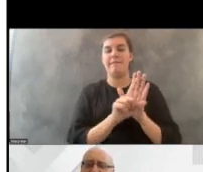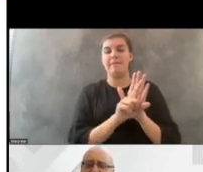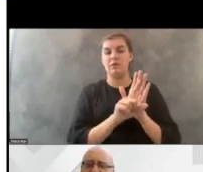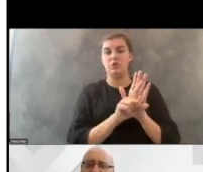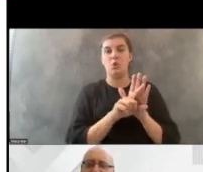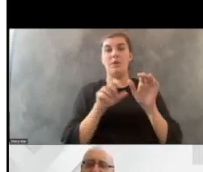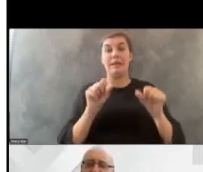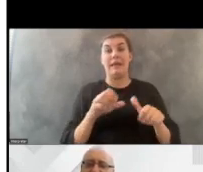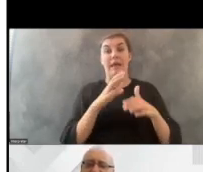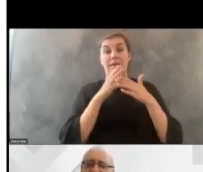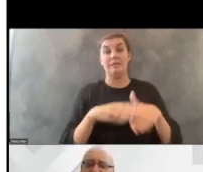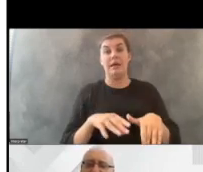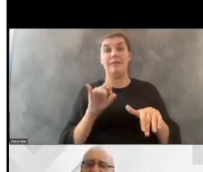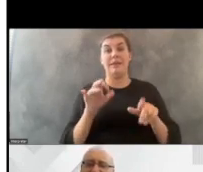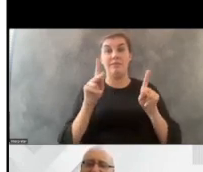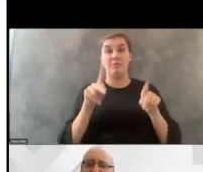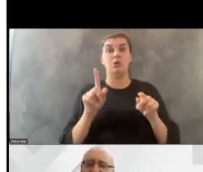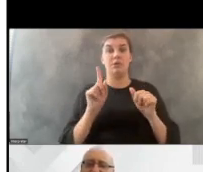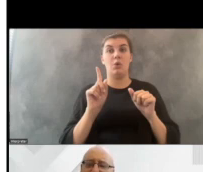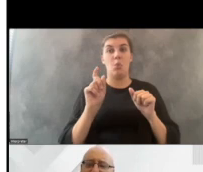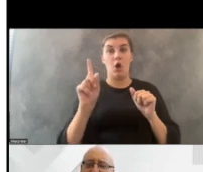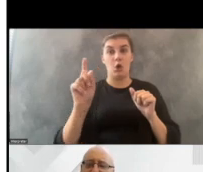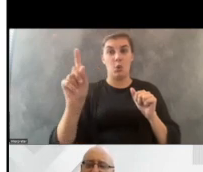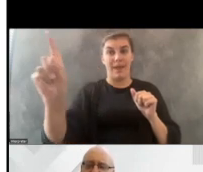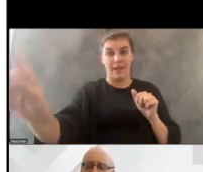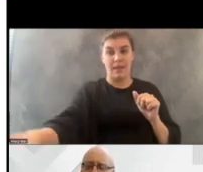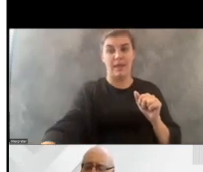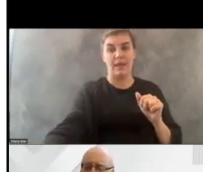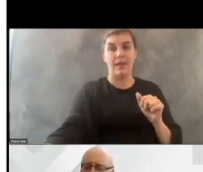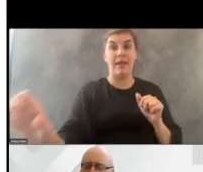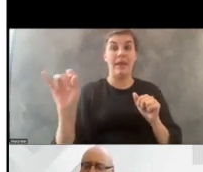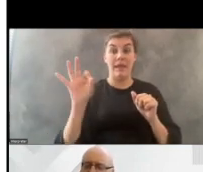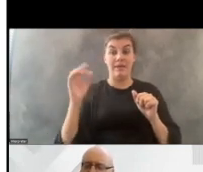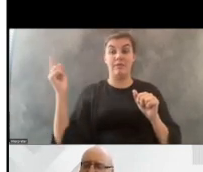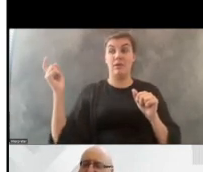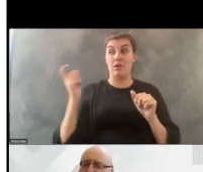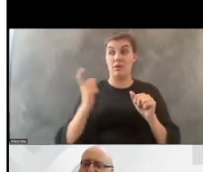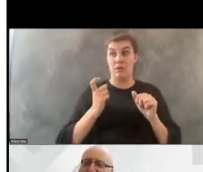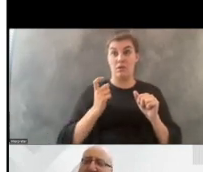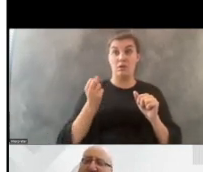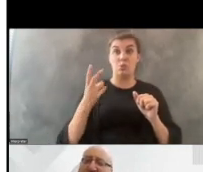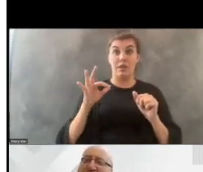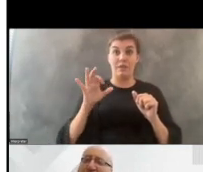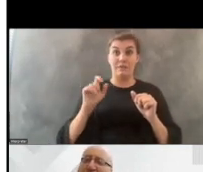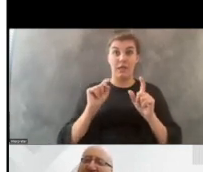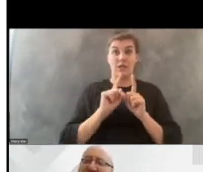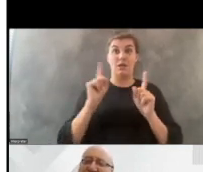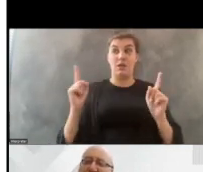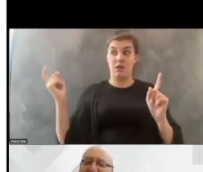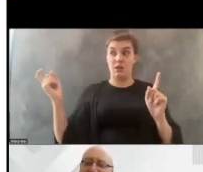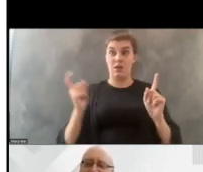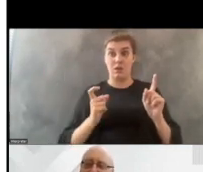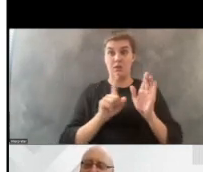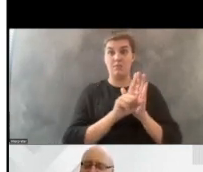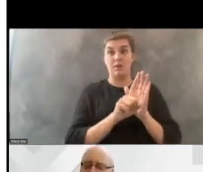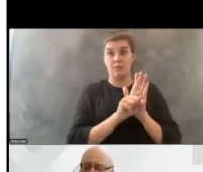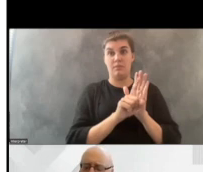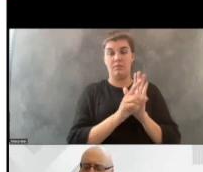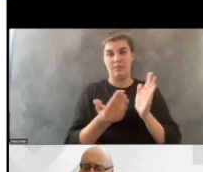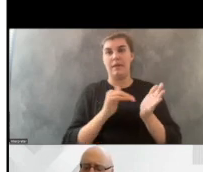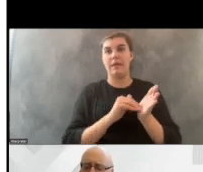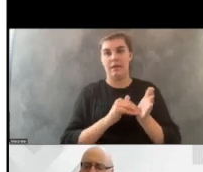interval. If you have an extended push button press provided, if it's being